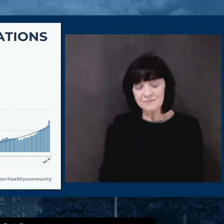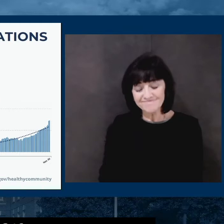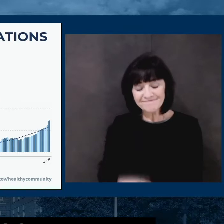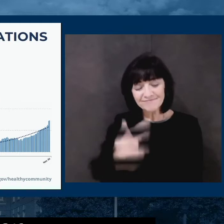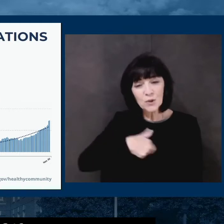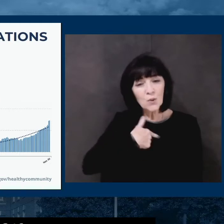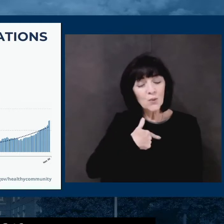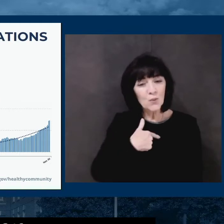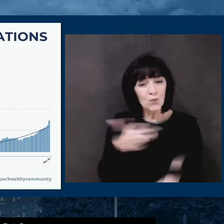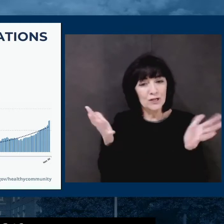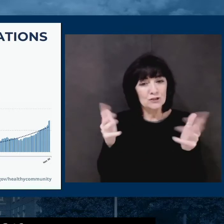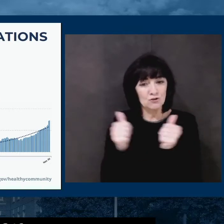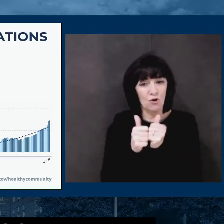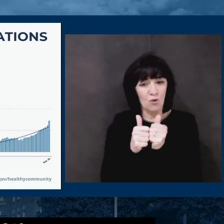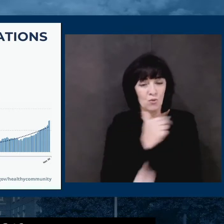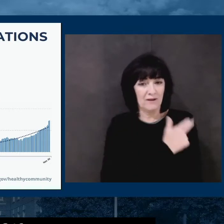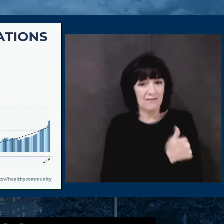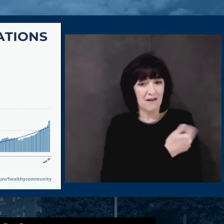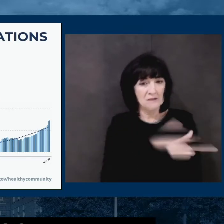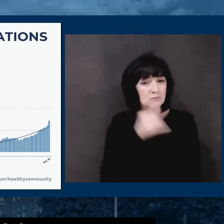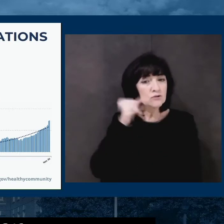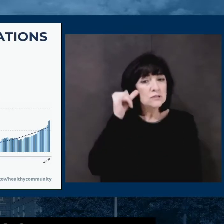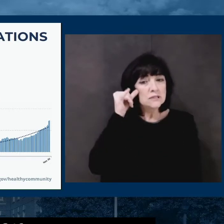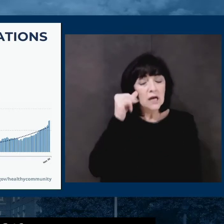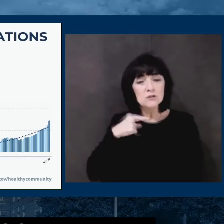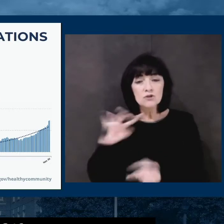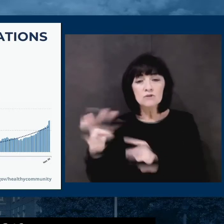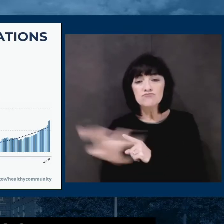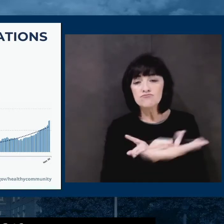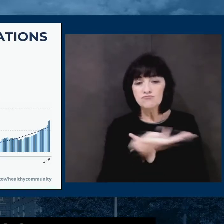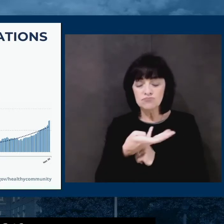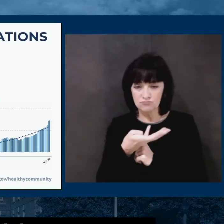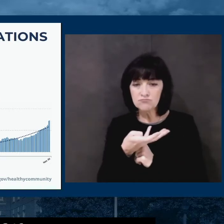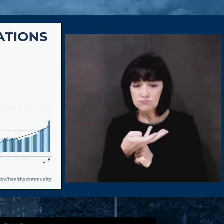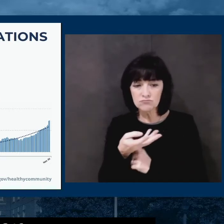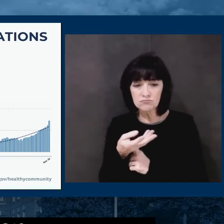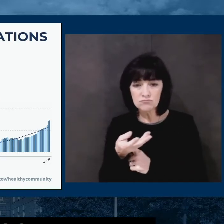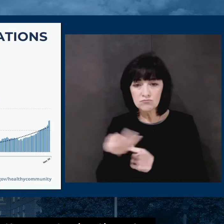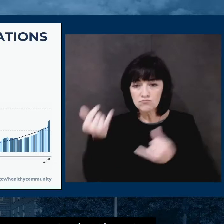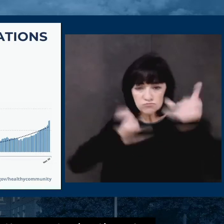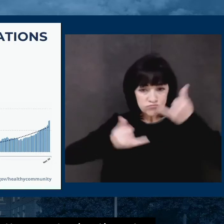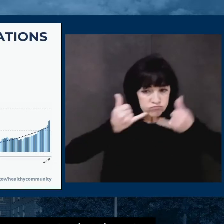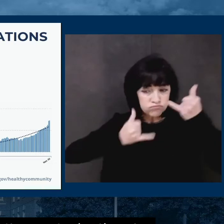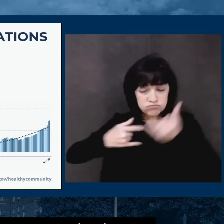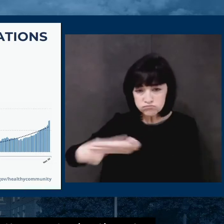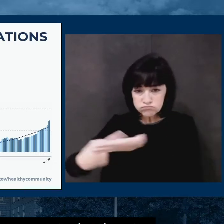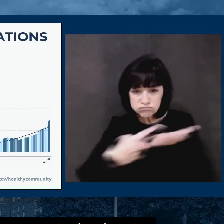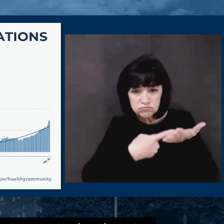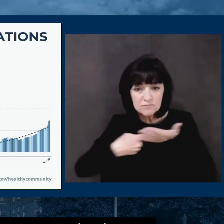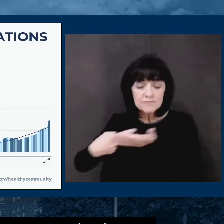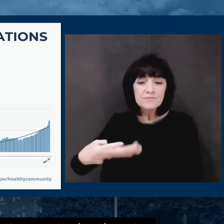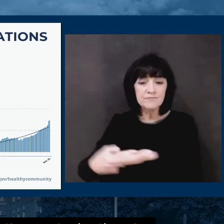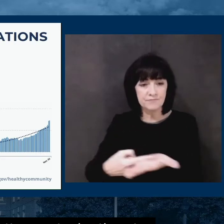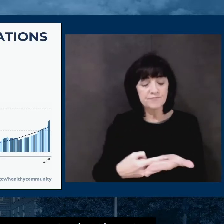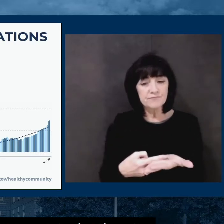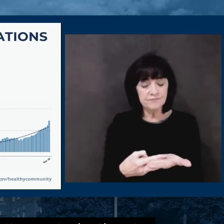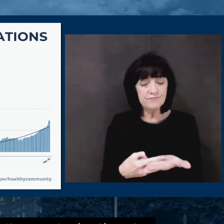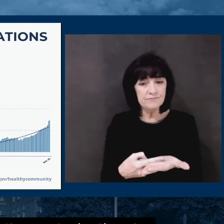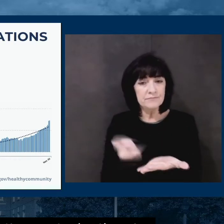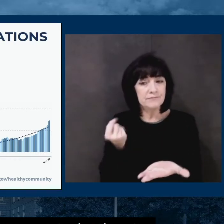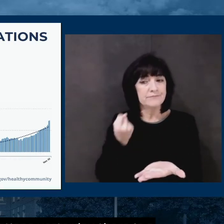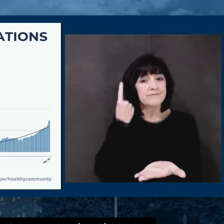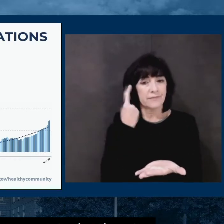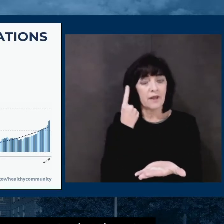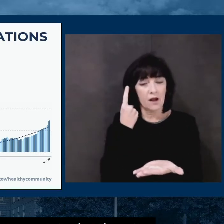to the hospitals yesterday, there was a mix of good news with the negative news around the increase